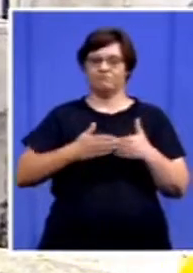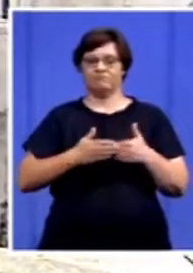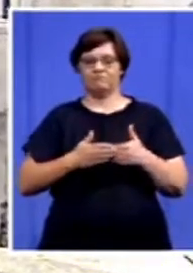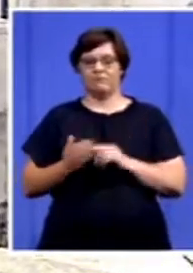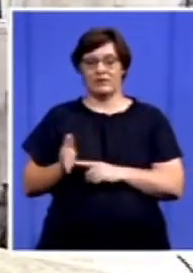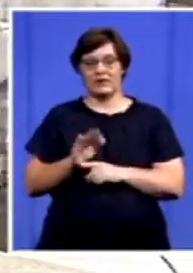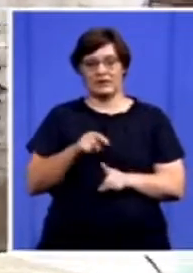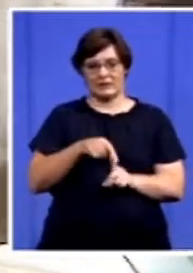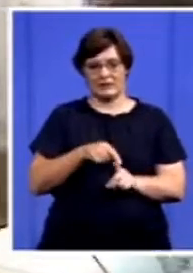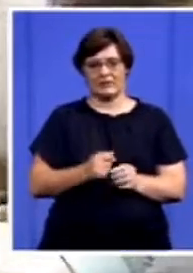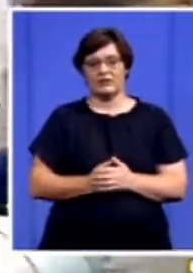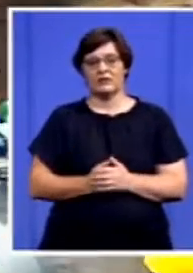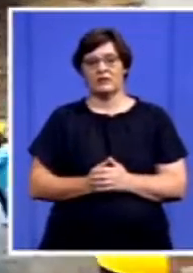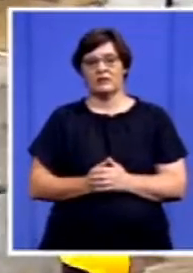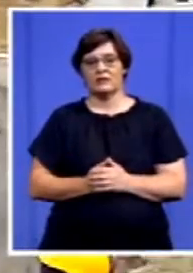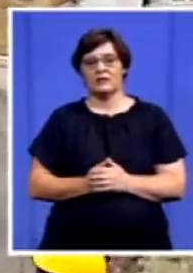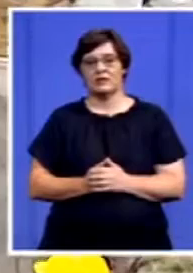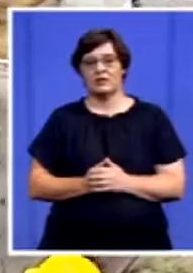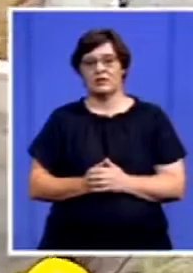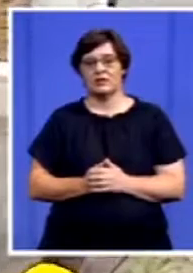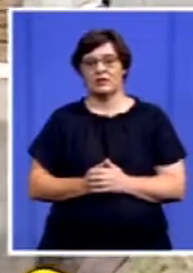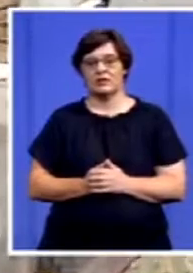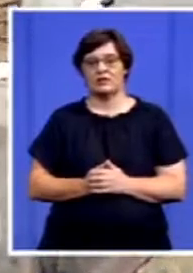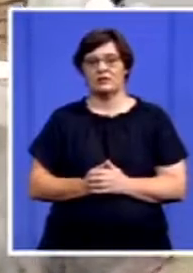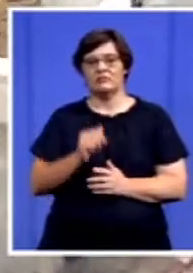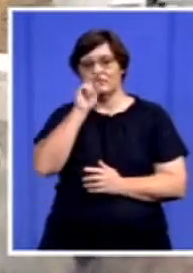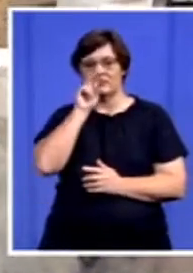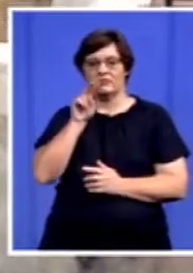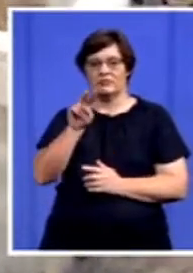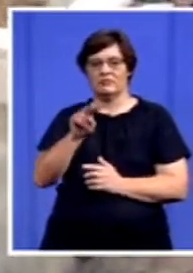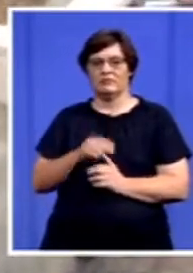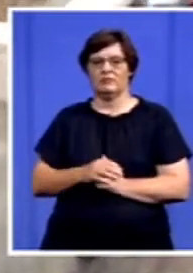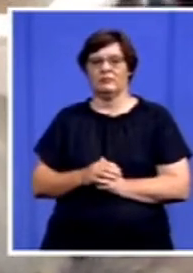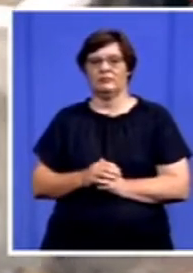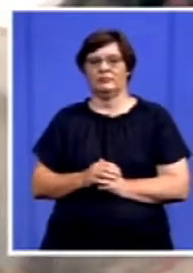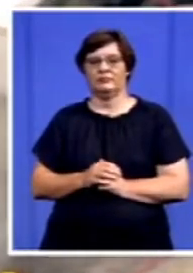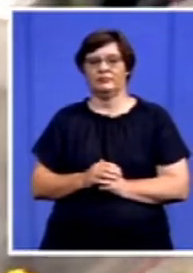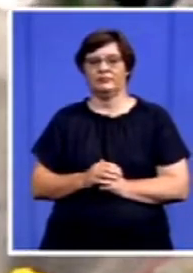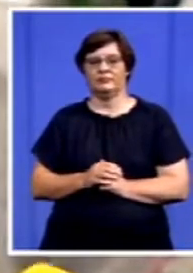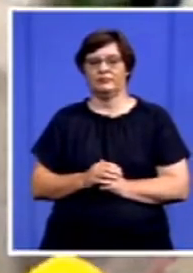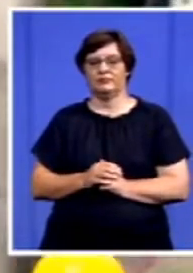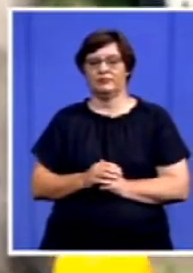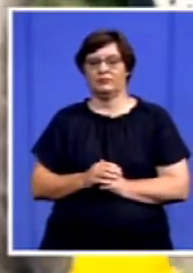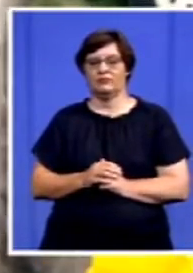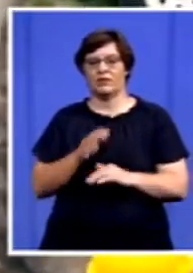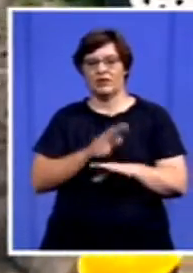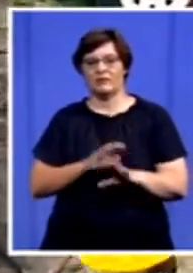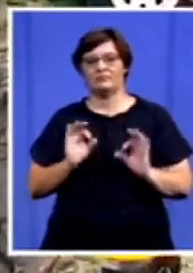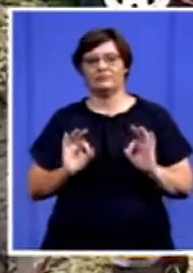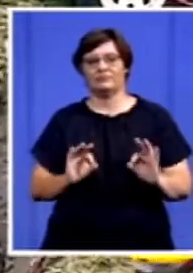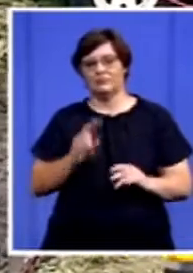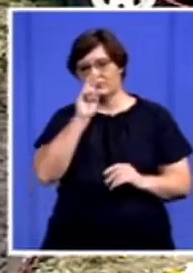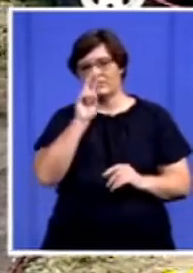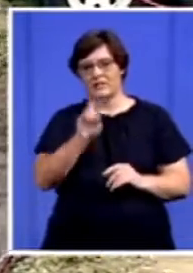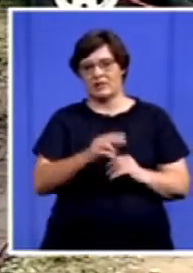was shut down. I'll take you through here. You can see, Desiree, we've just about arrived on time, and you can see that engineers,